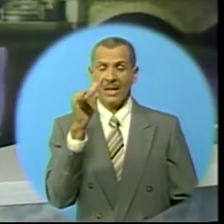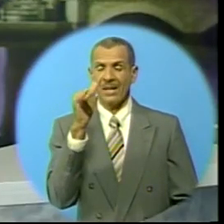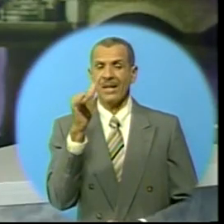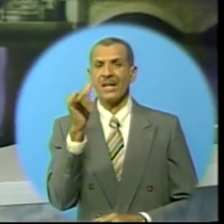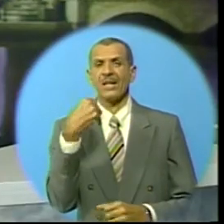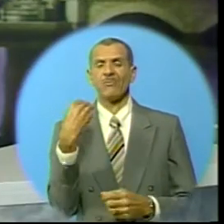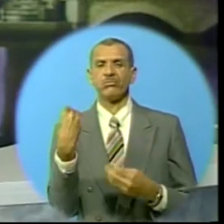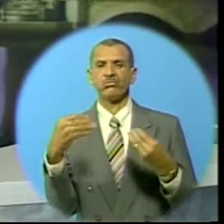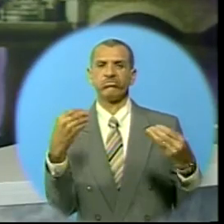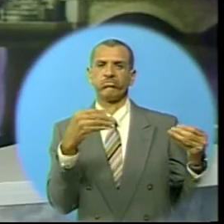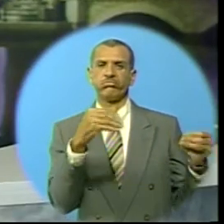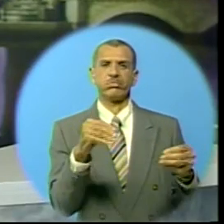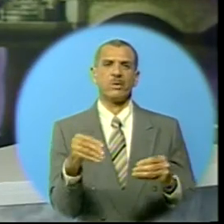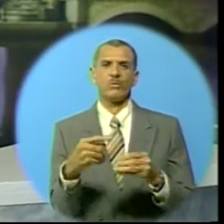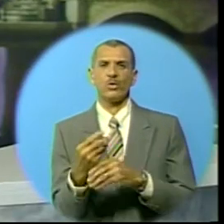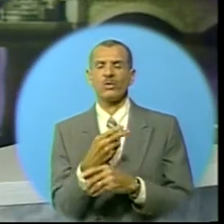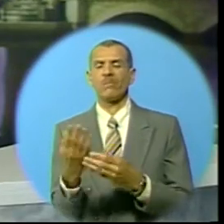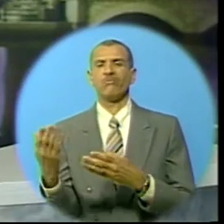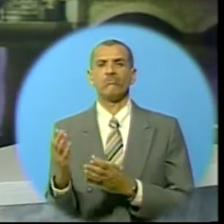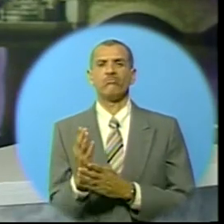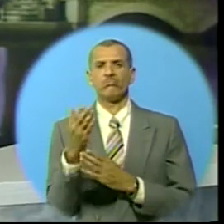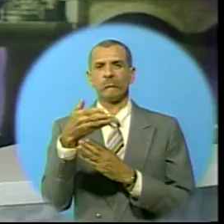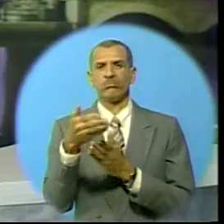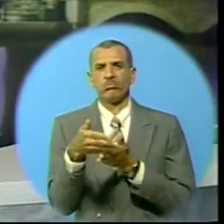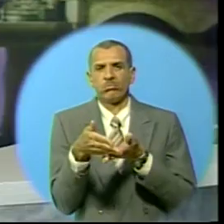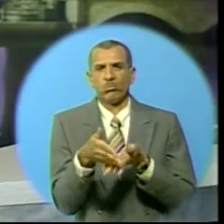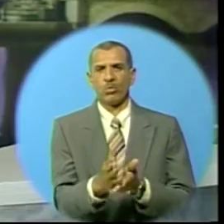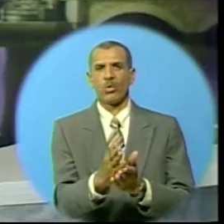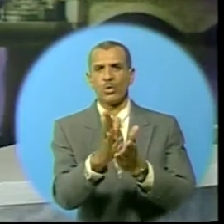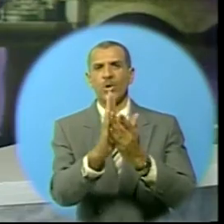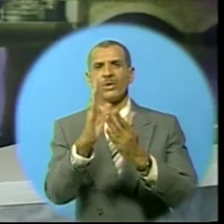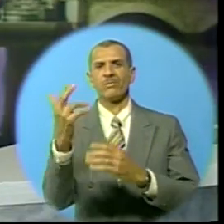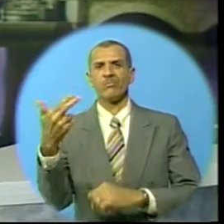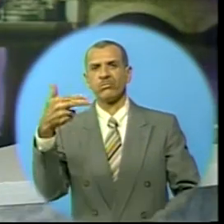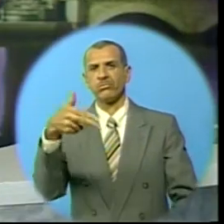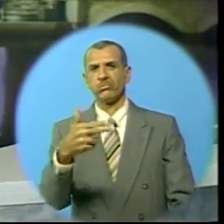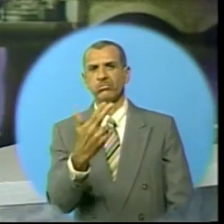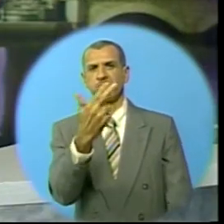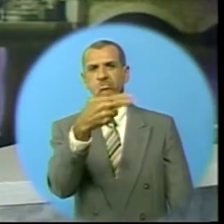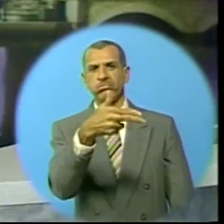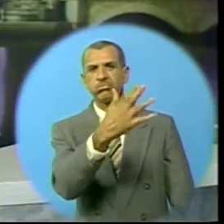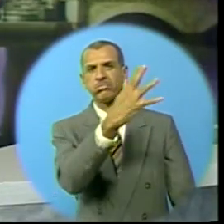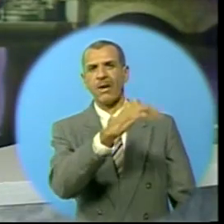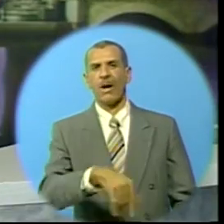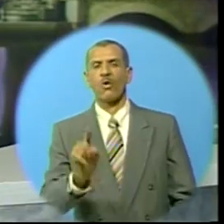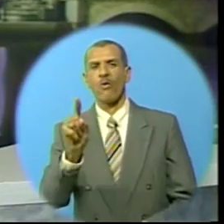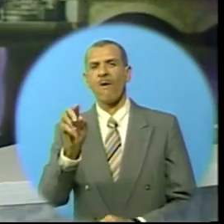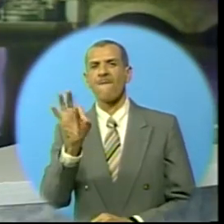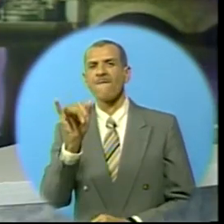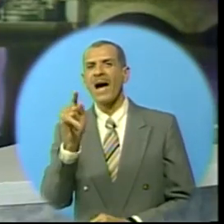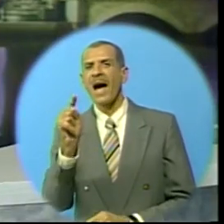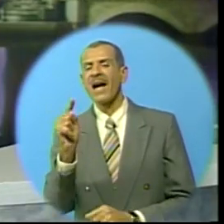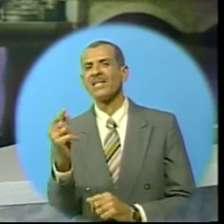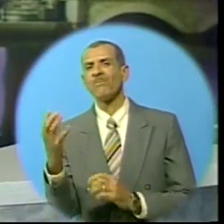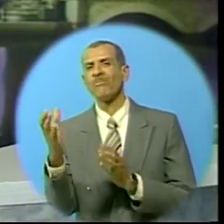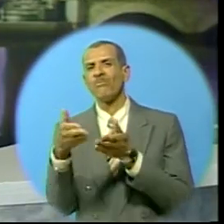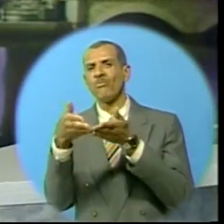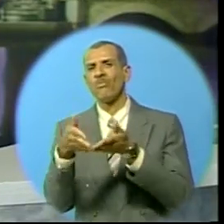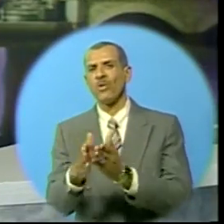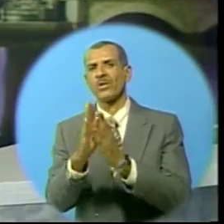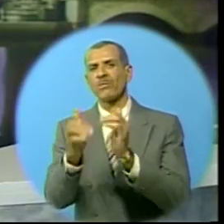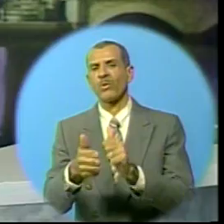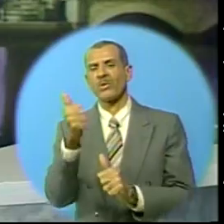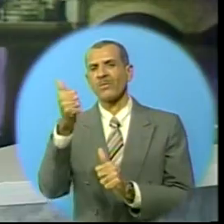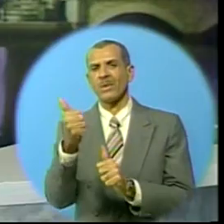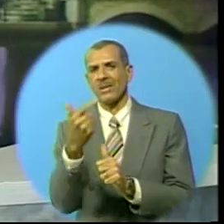be trafficked using private boats, cargo vessels, yachts, shipping vessels, and go-fast boats. The majority of cocaine